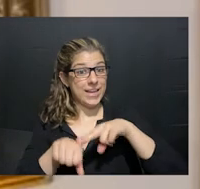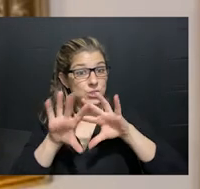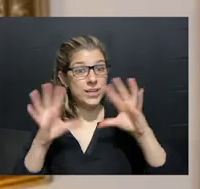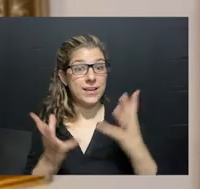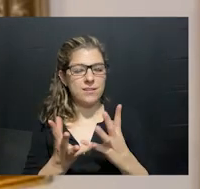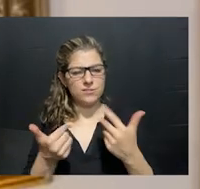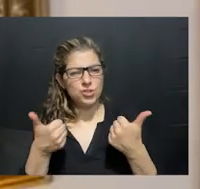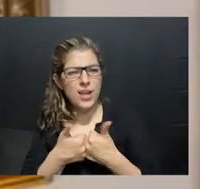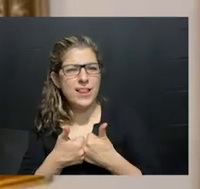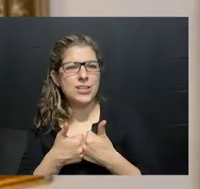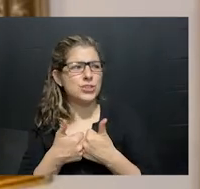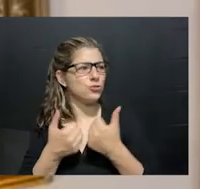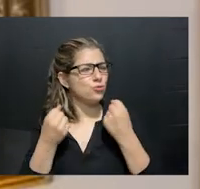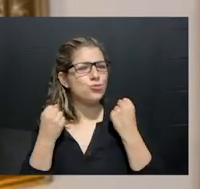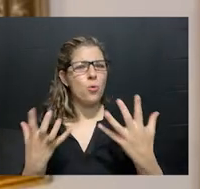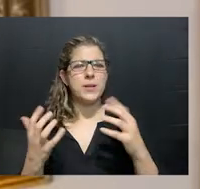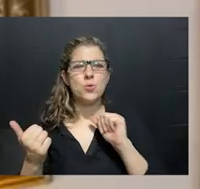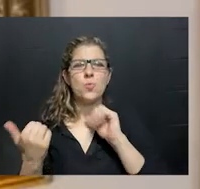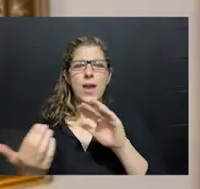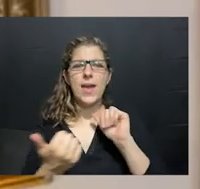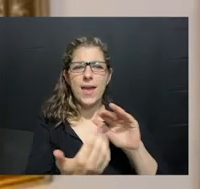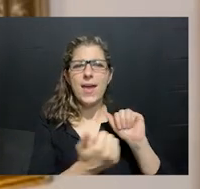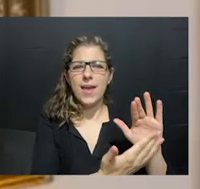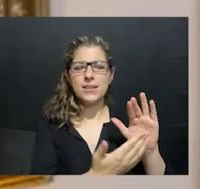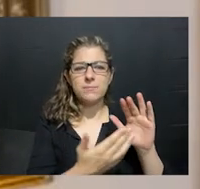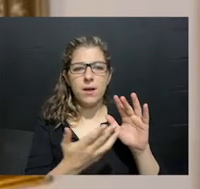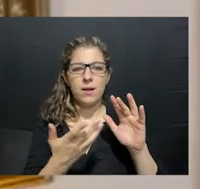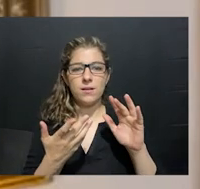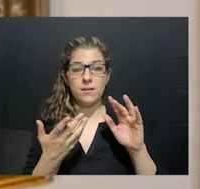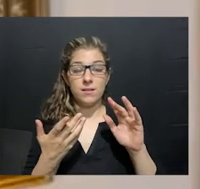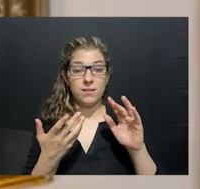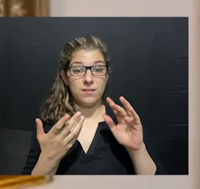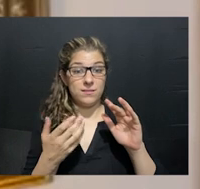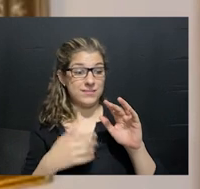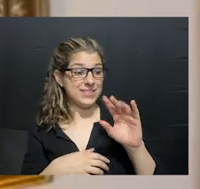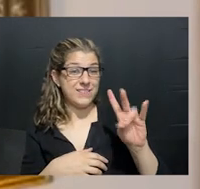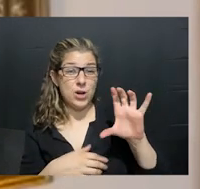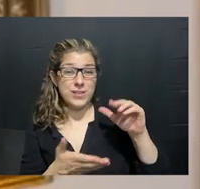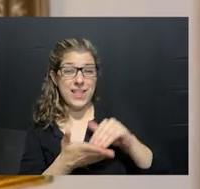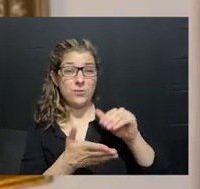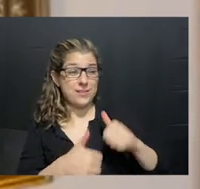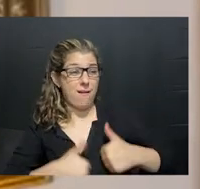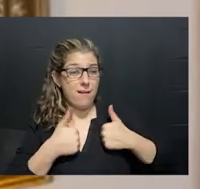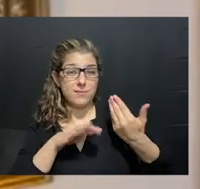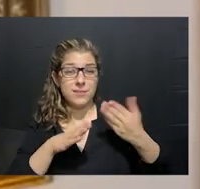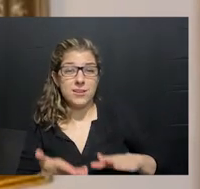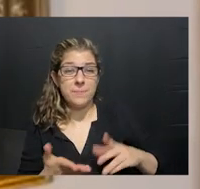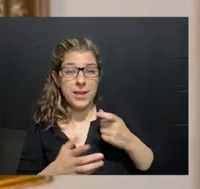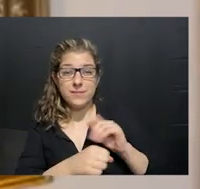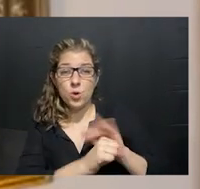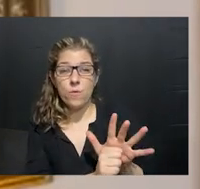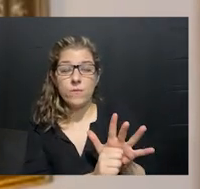been challenged in so many ways by losing more than 700,000 lives to a pandemic,